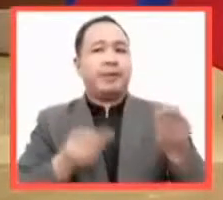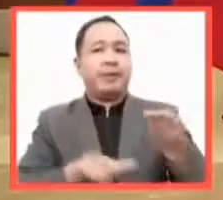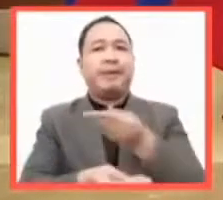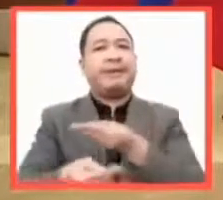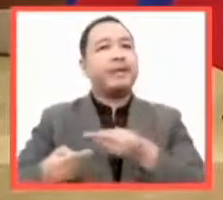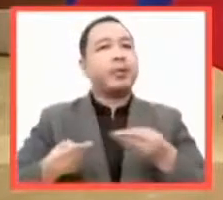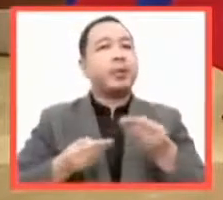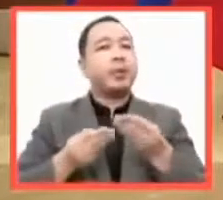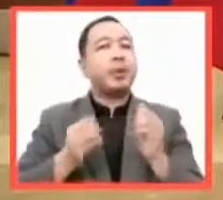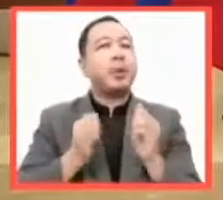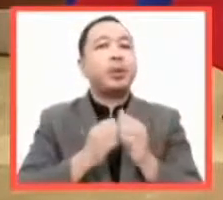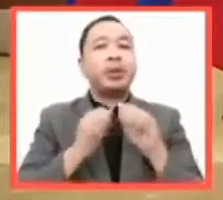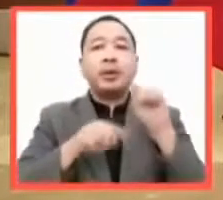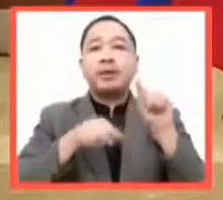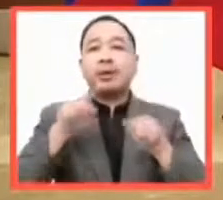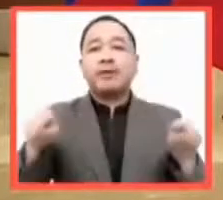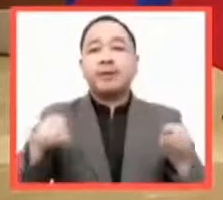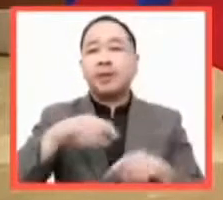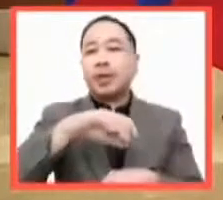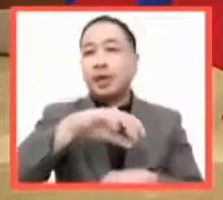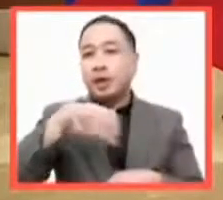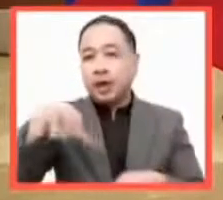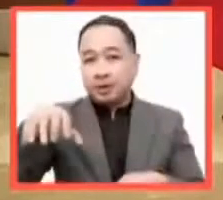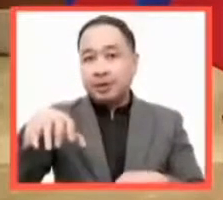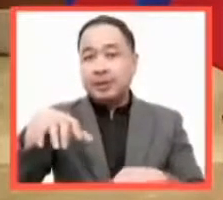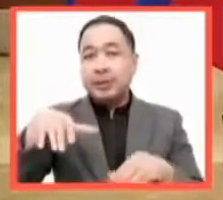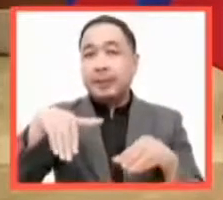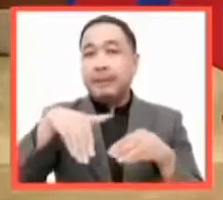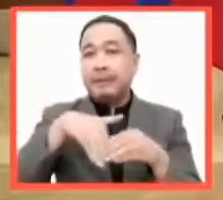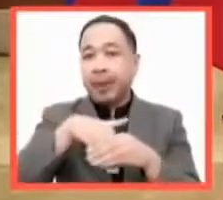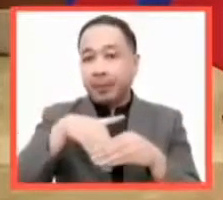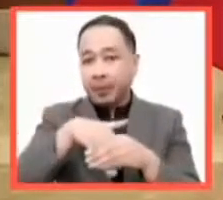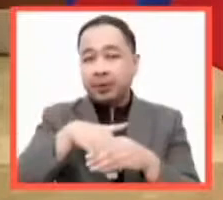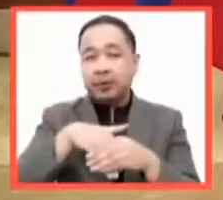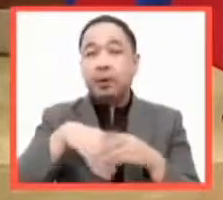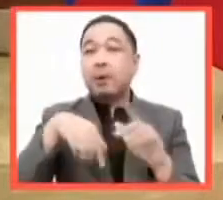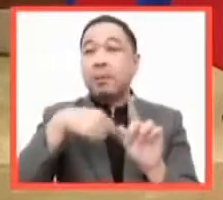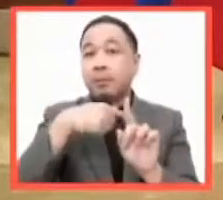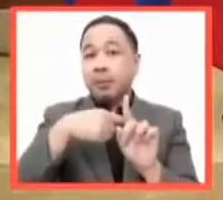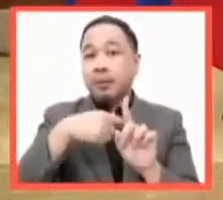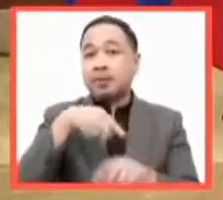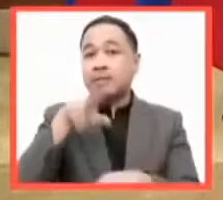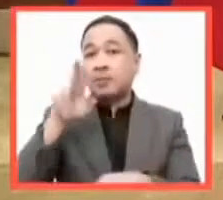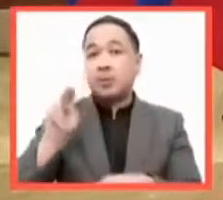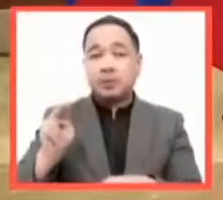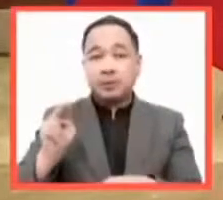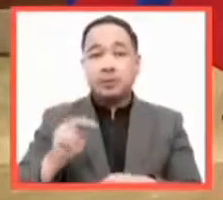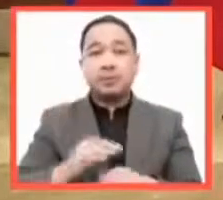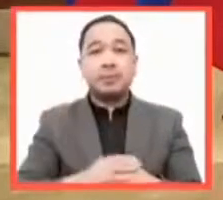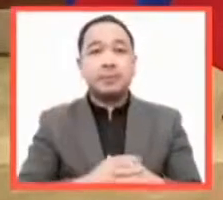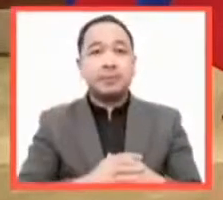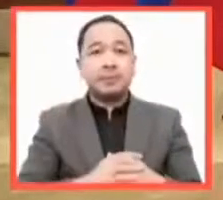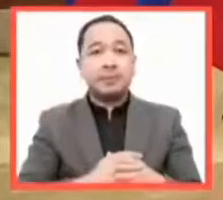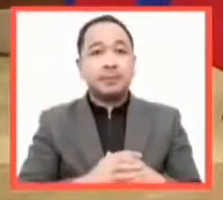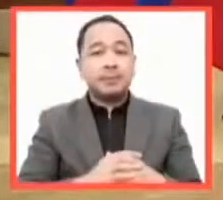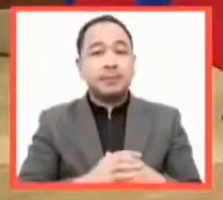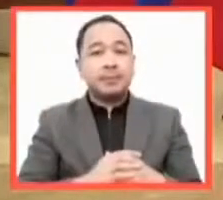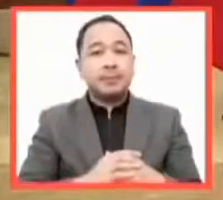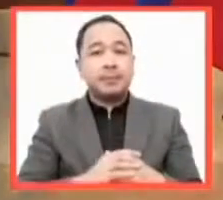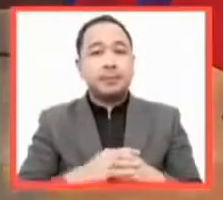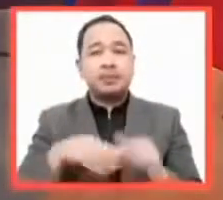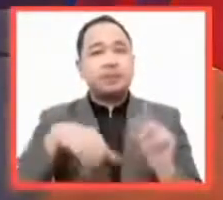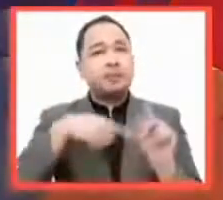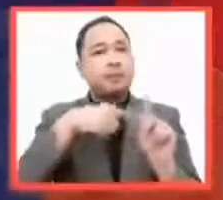a model for constructive engagement between a sovereign member state and the